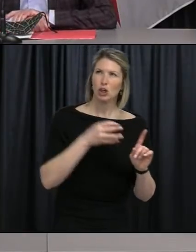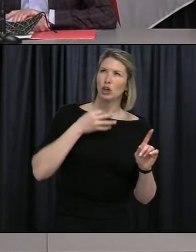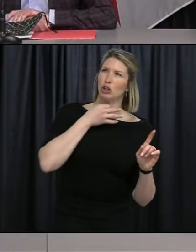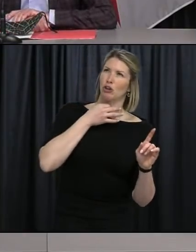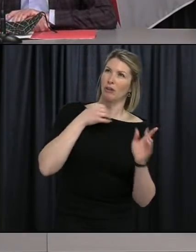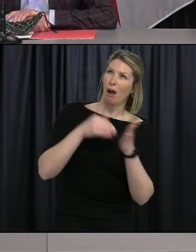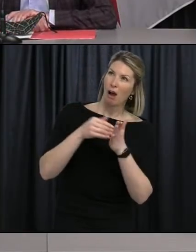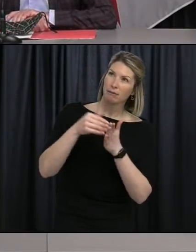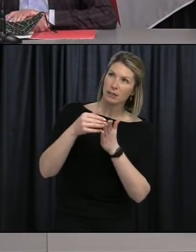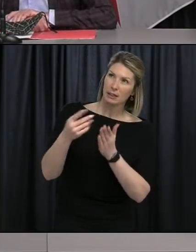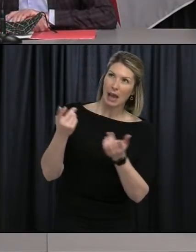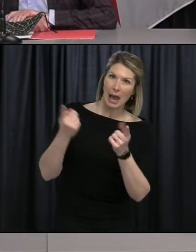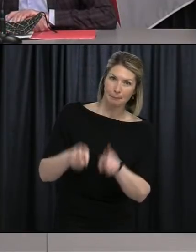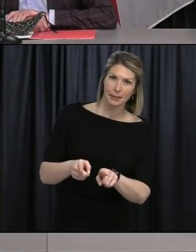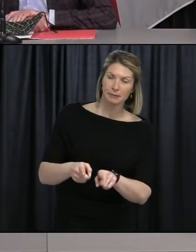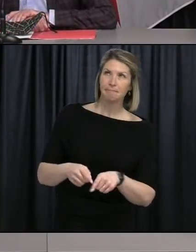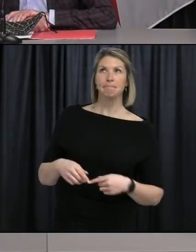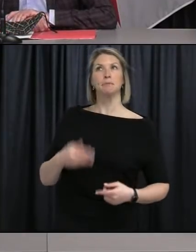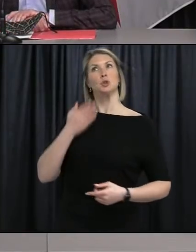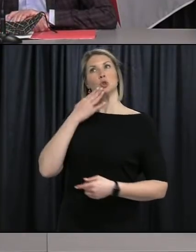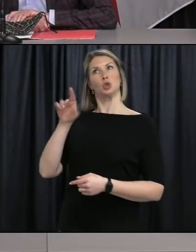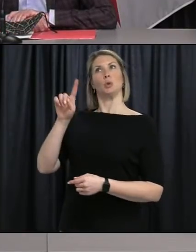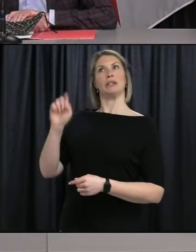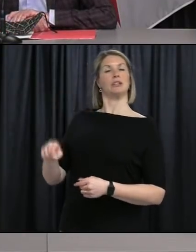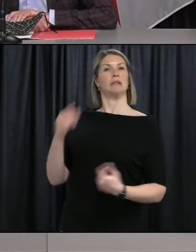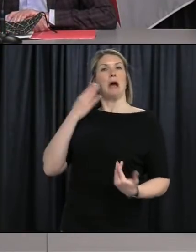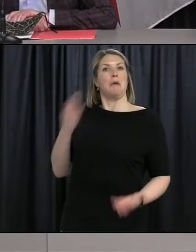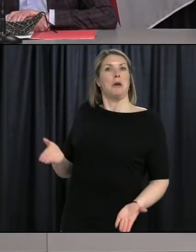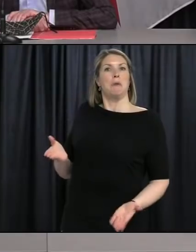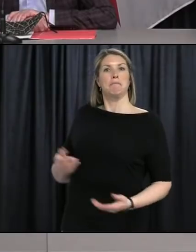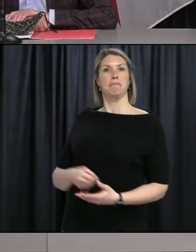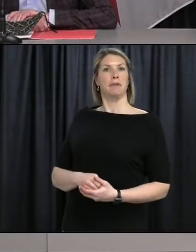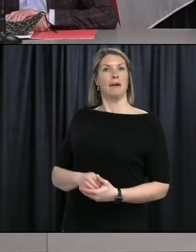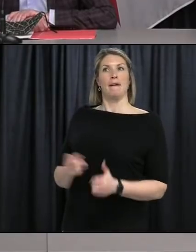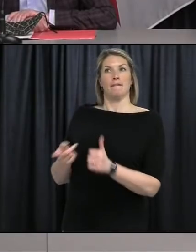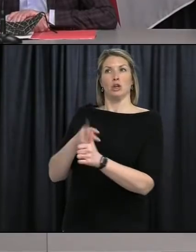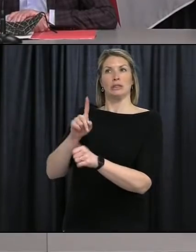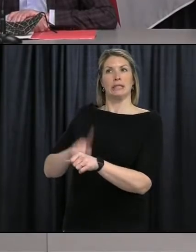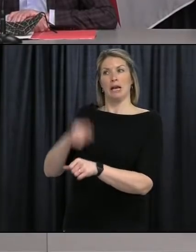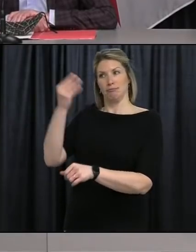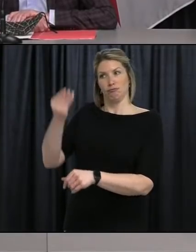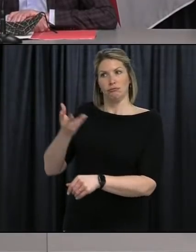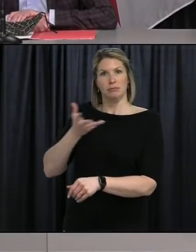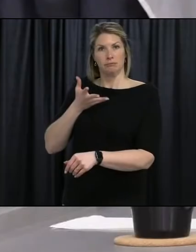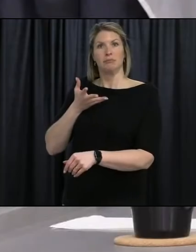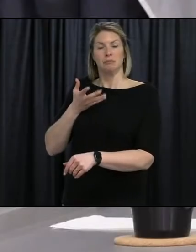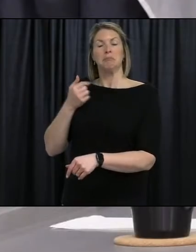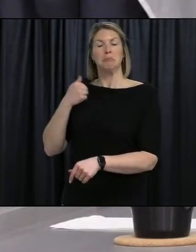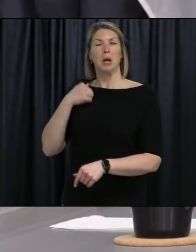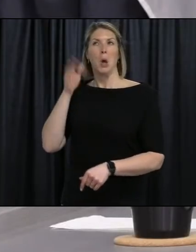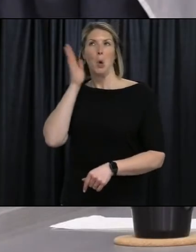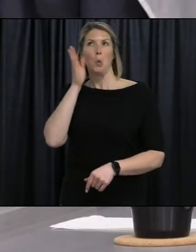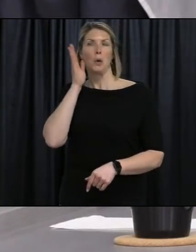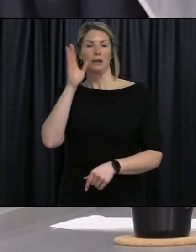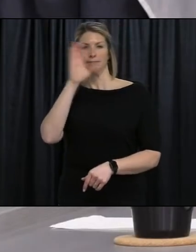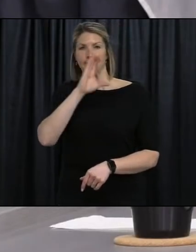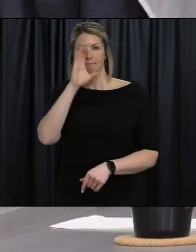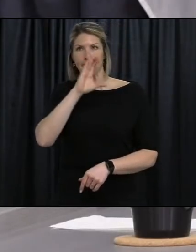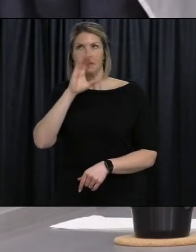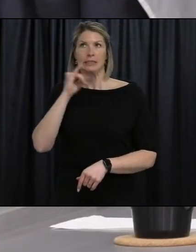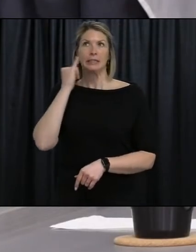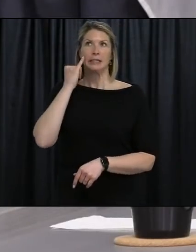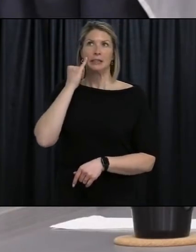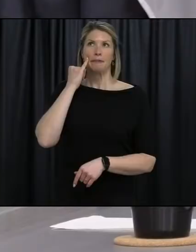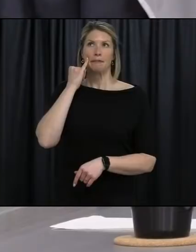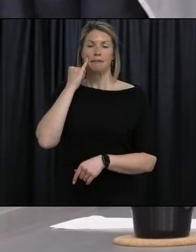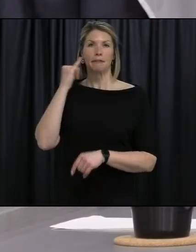That's a good question. I don't have an answer for that because this is the first time I've heard of it. So I'd love to go and dig. If you have some